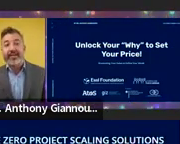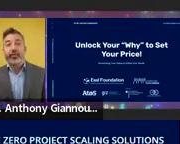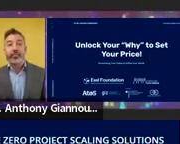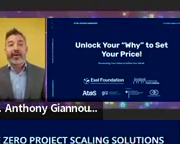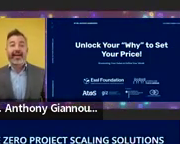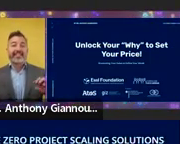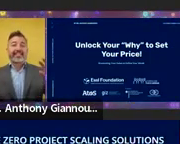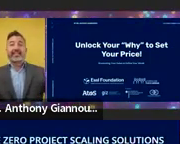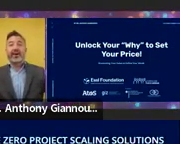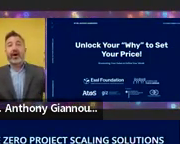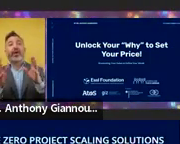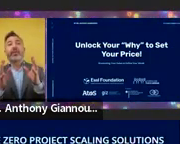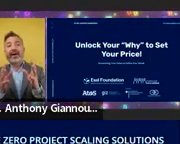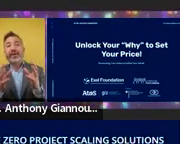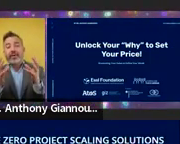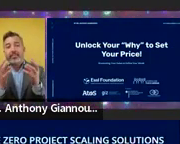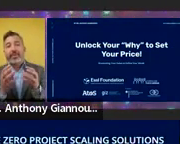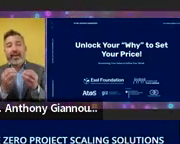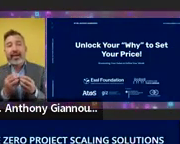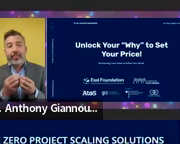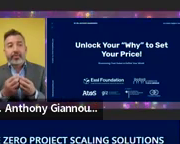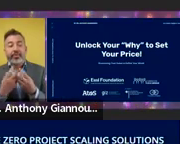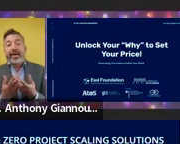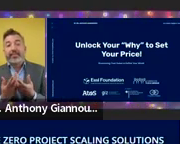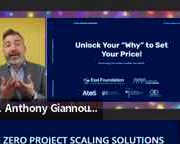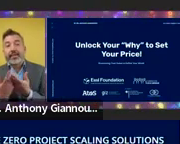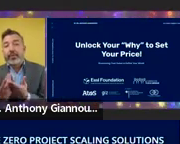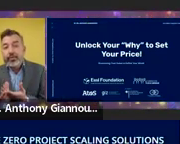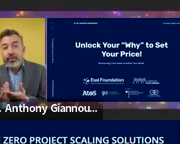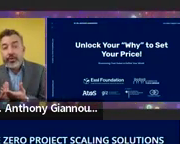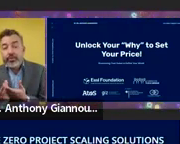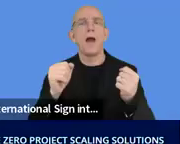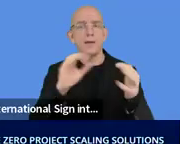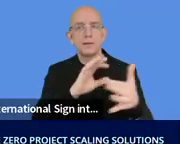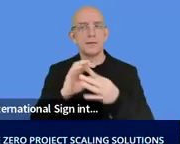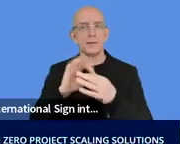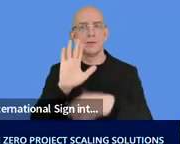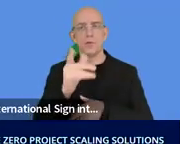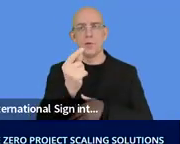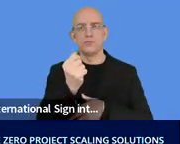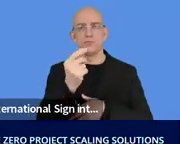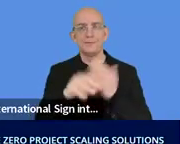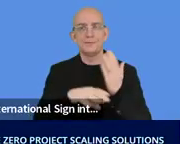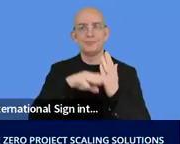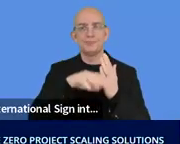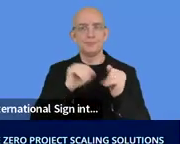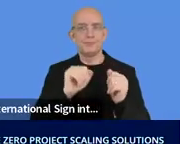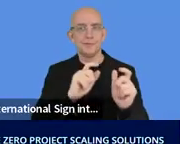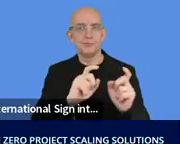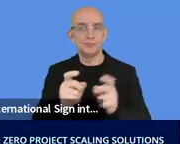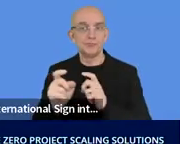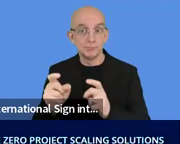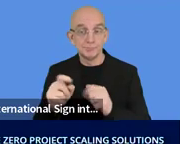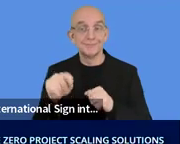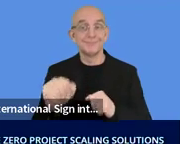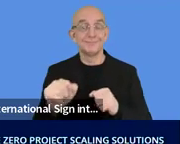to set your price. This is all about being able to maximize opportunities for you as an initiative to